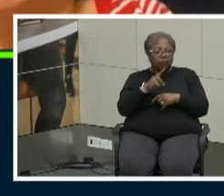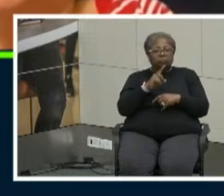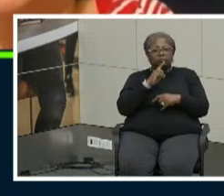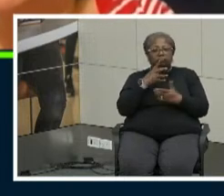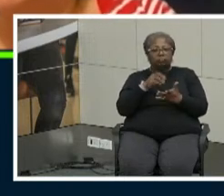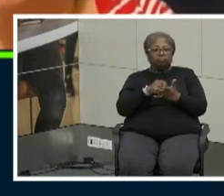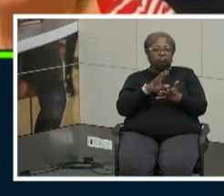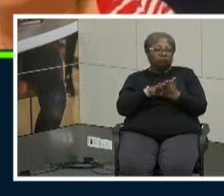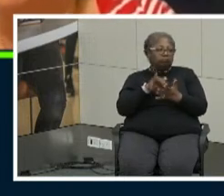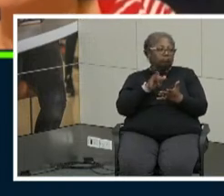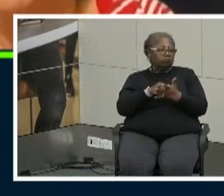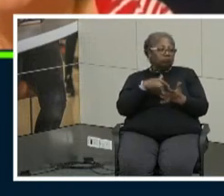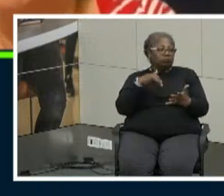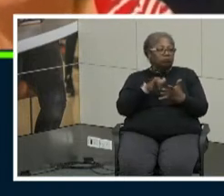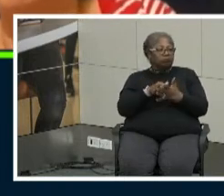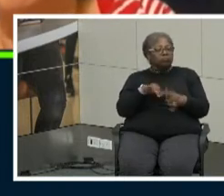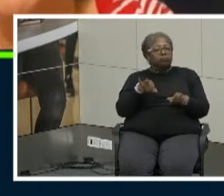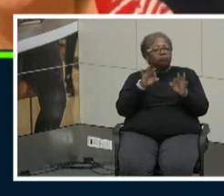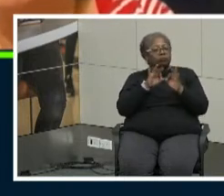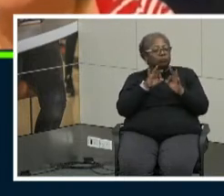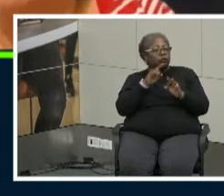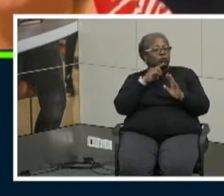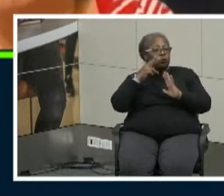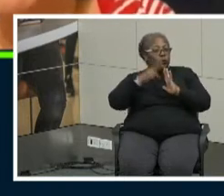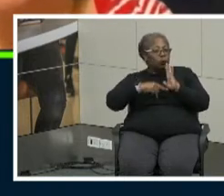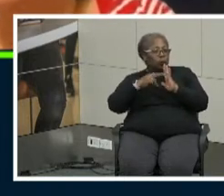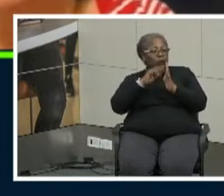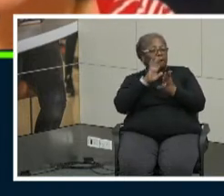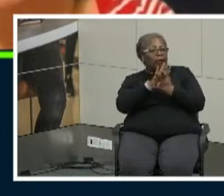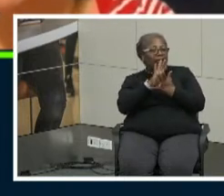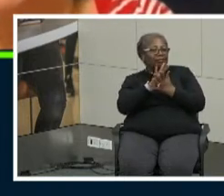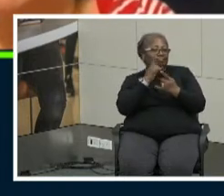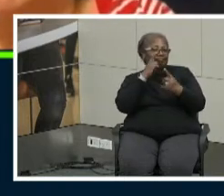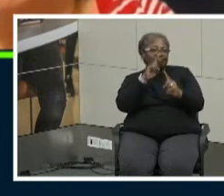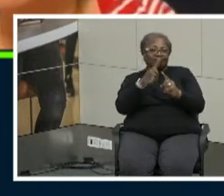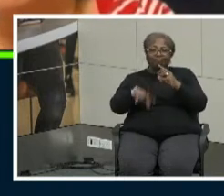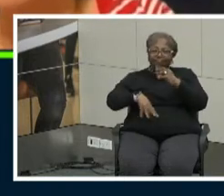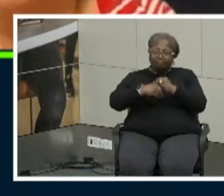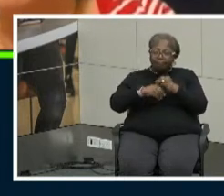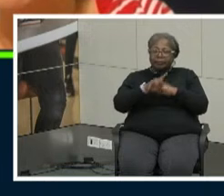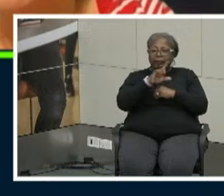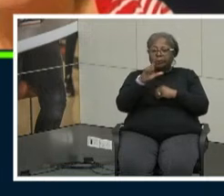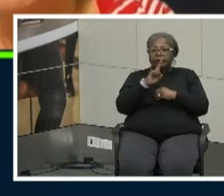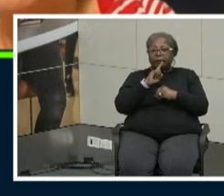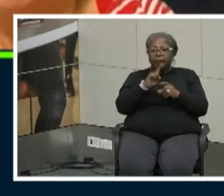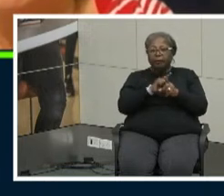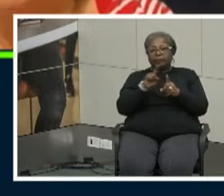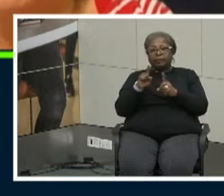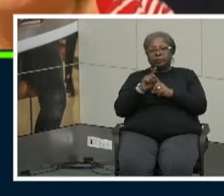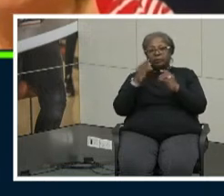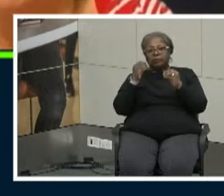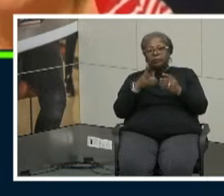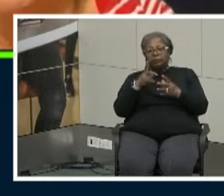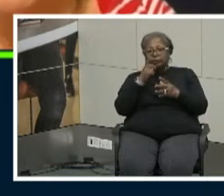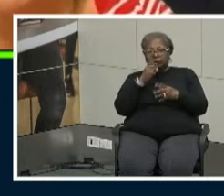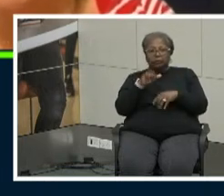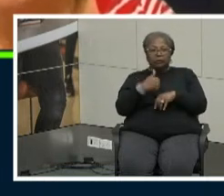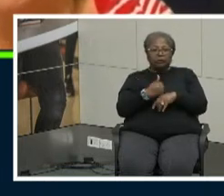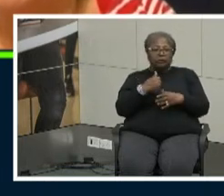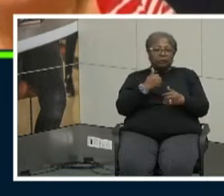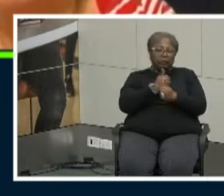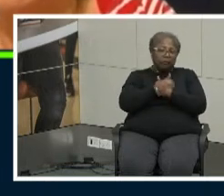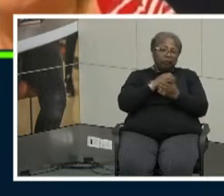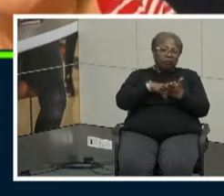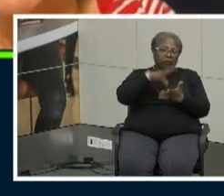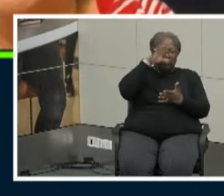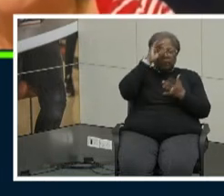documented in several studies the importance of reading on overall academic achievement in addition Librarians are also certified teachers and help Foster a love for Learning and guide